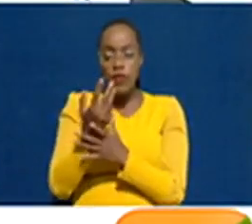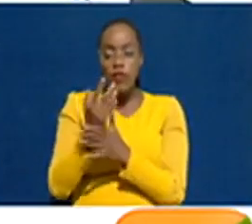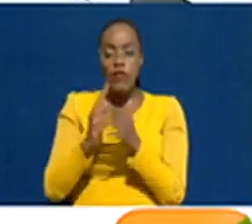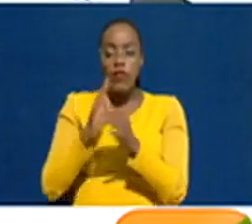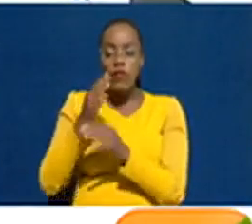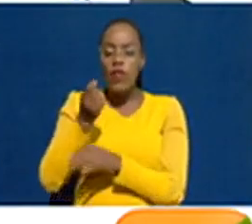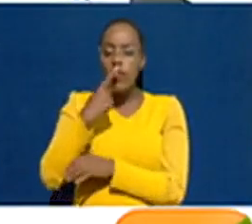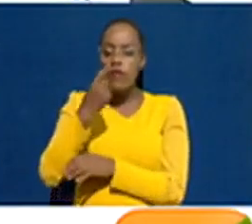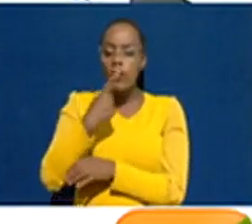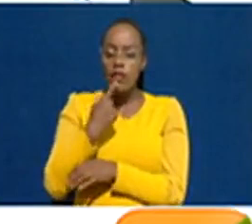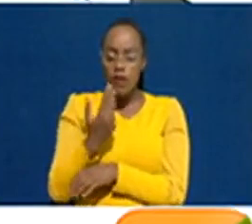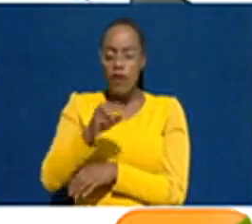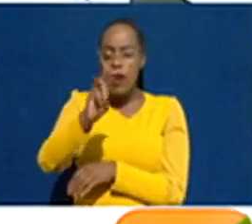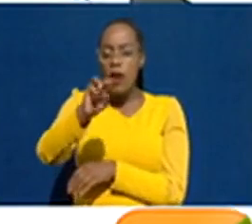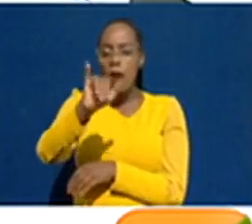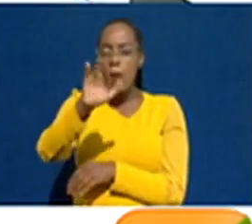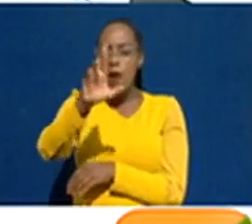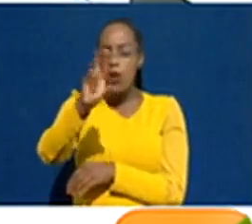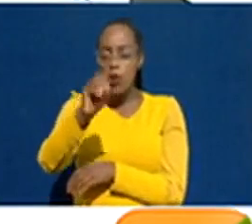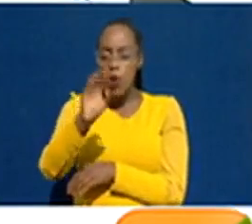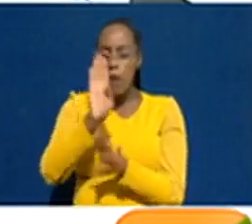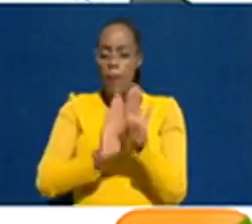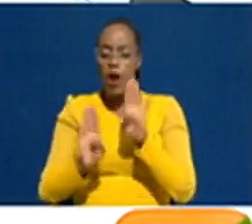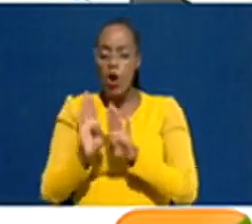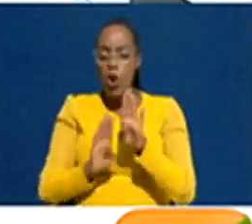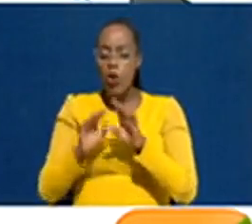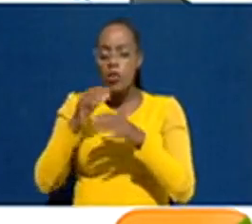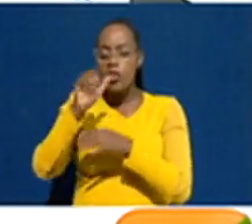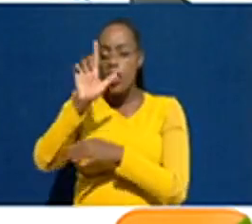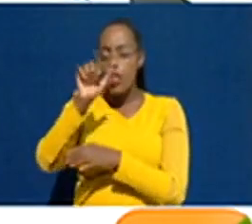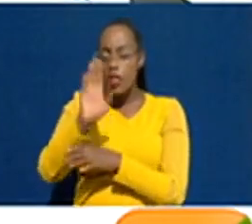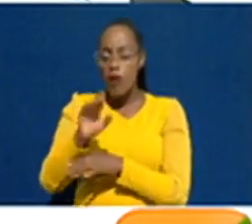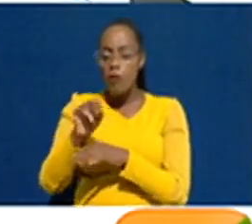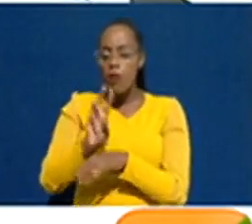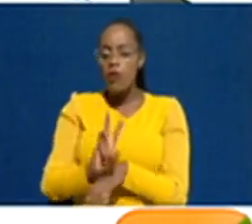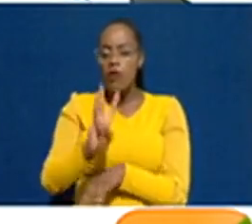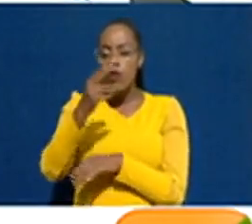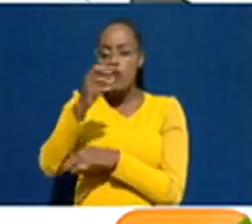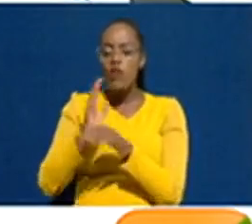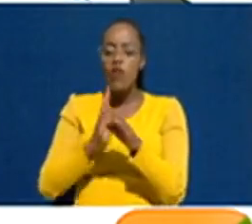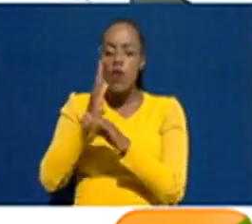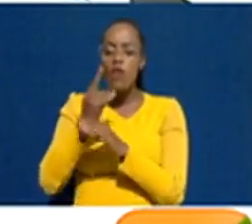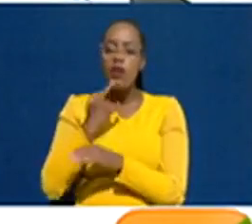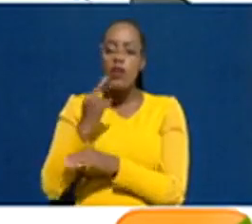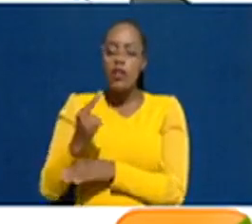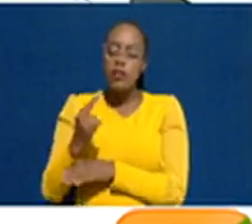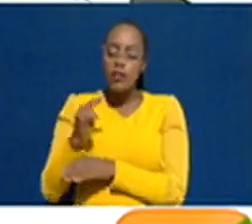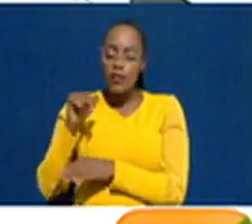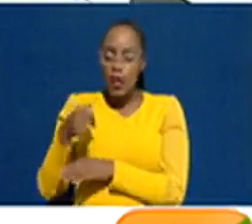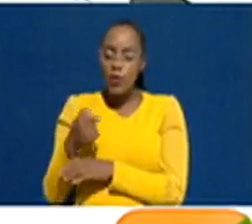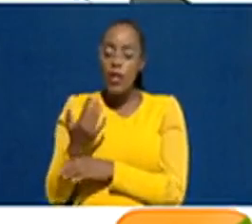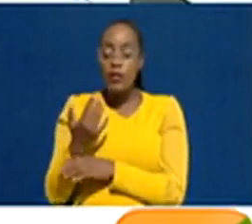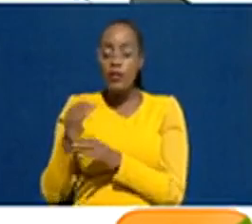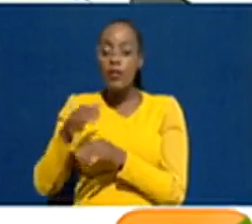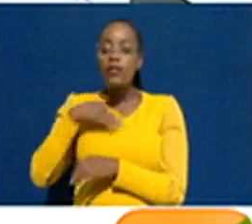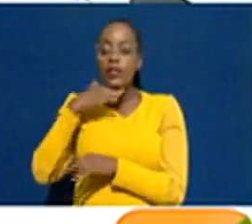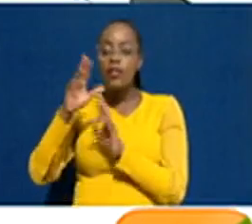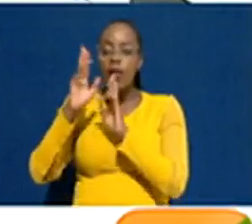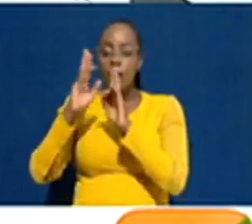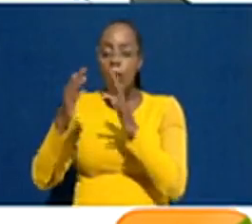a pharmaceutical microbiology laboratory. According to the World Health Organization, over 100,000 deaths are reported annually